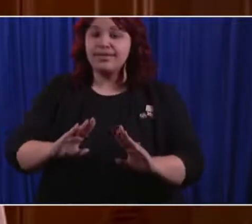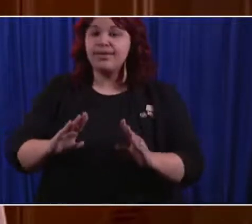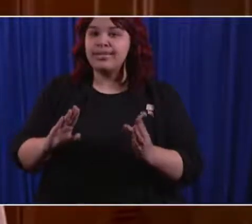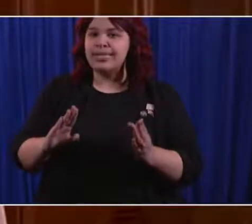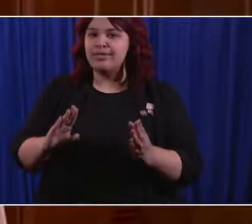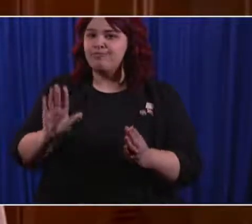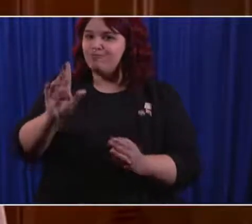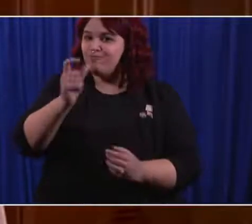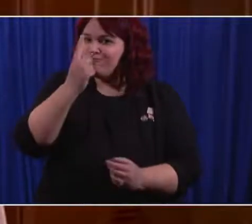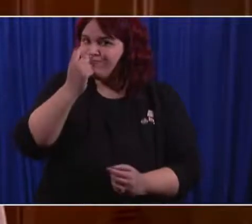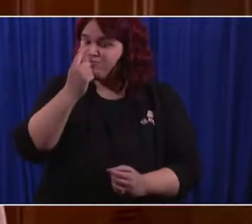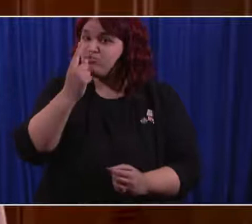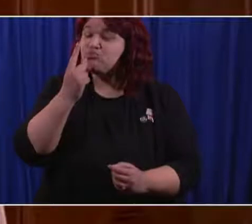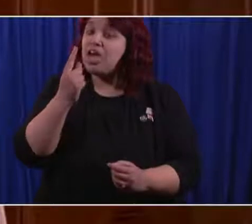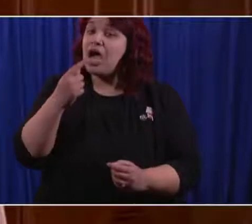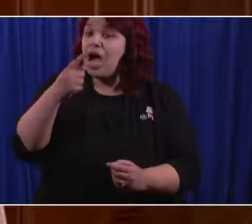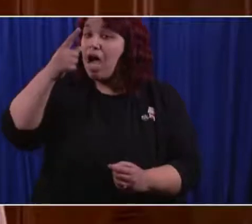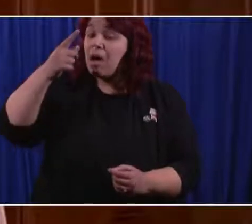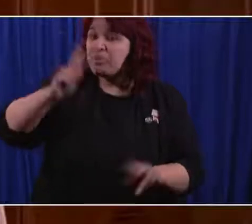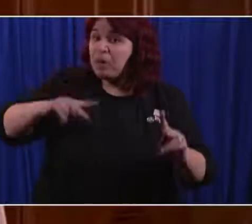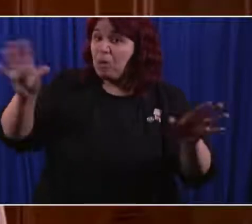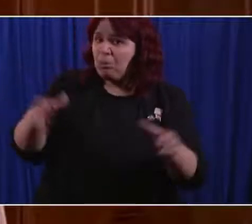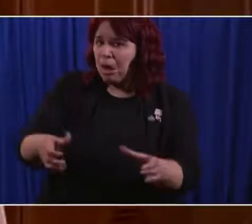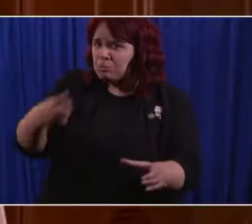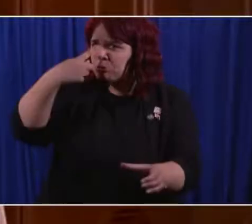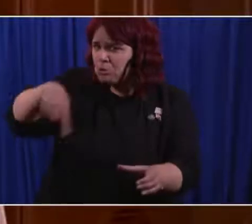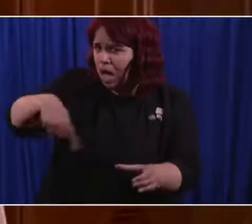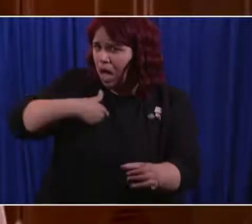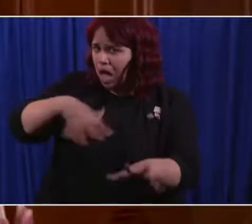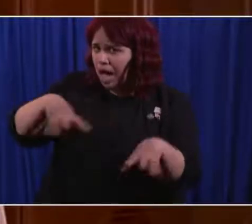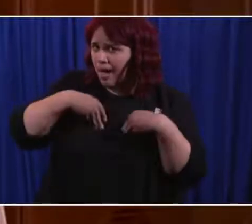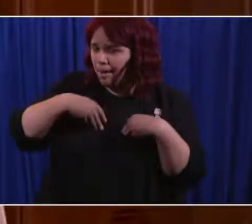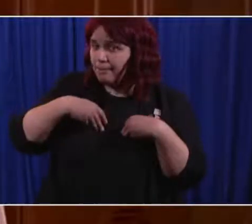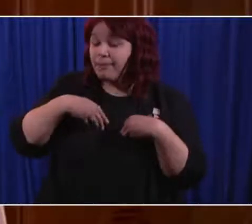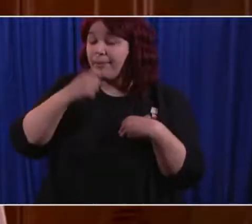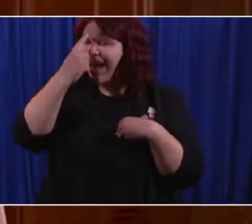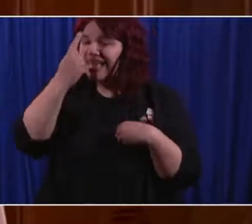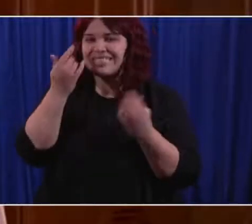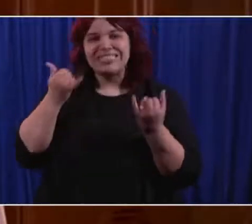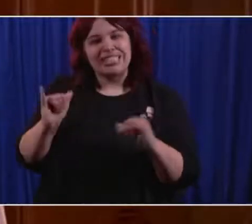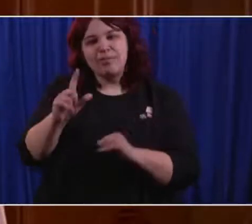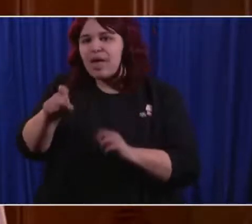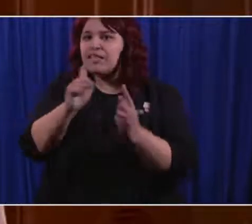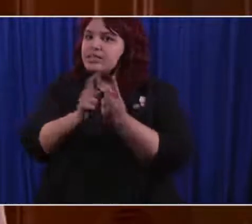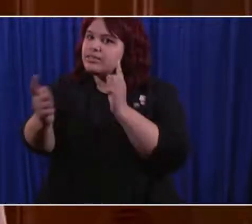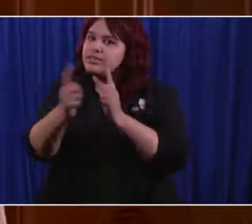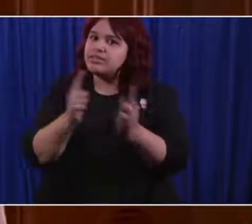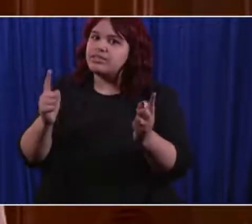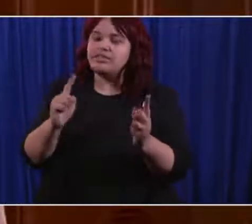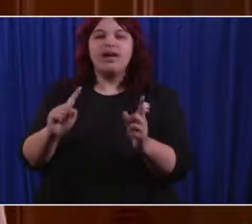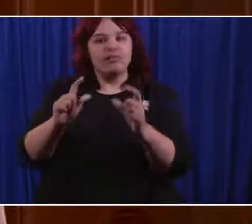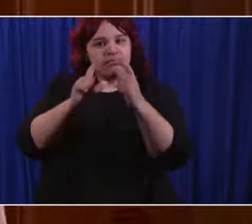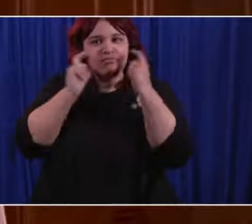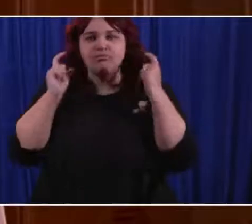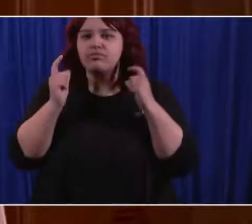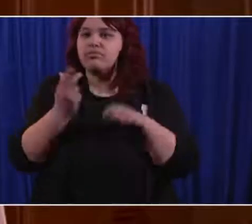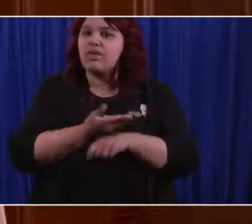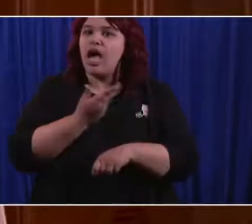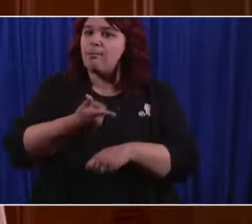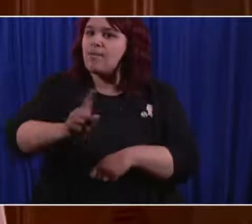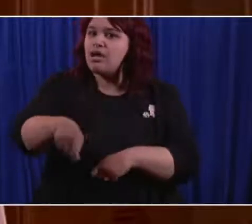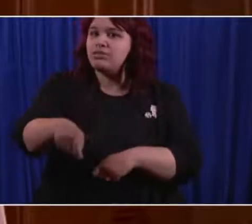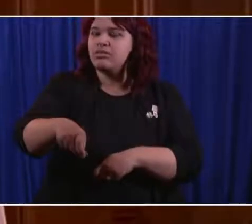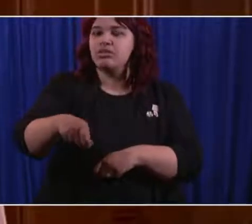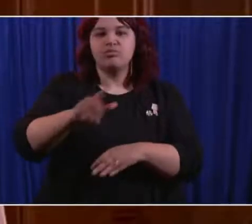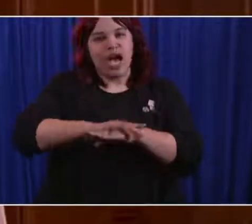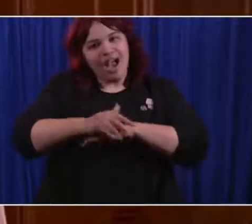to wear masks. We're not out of that phase yet. So yeah, I'm certainly concerned.